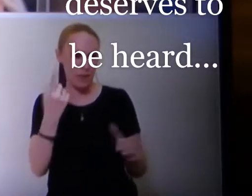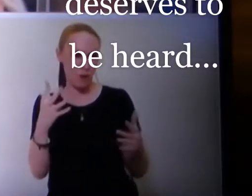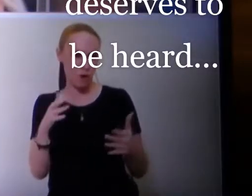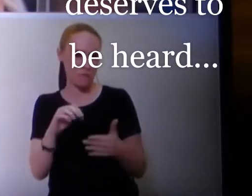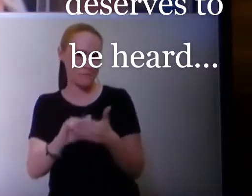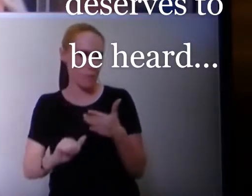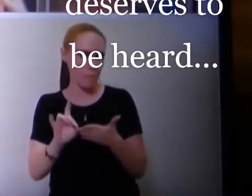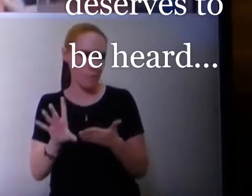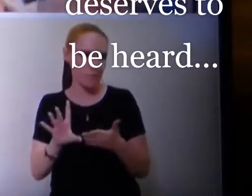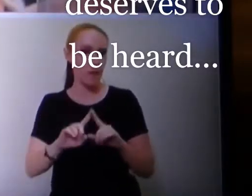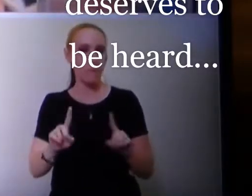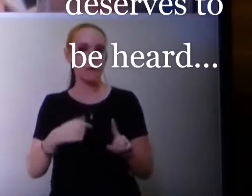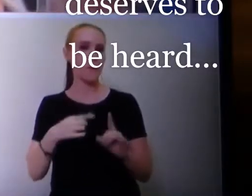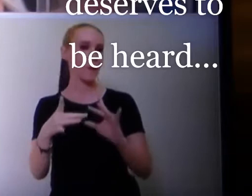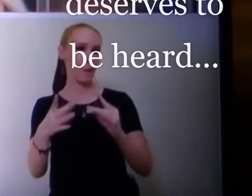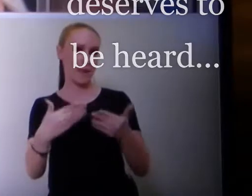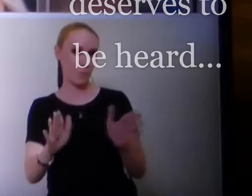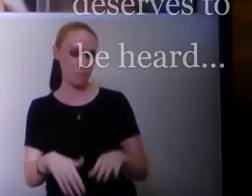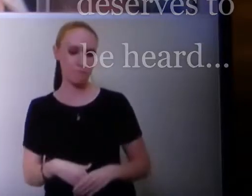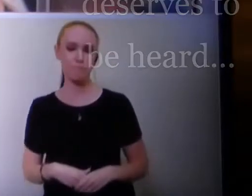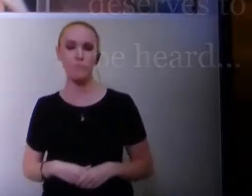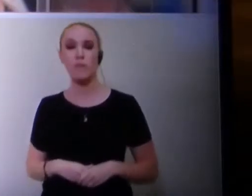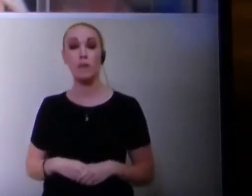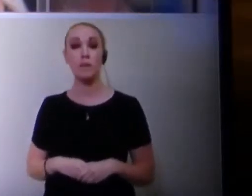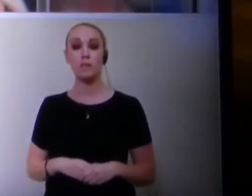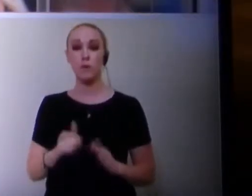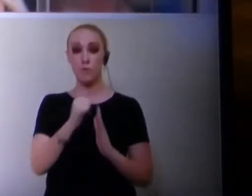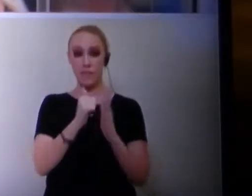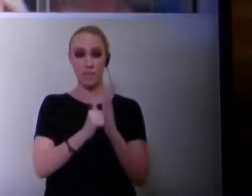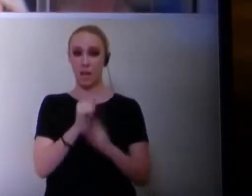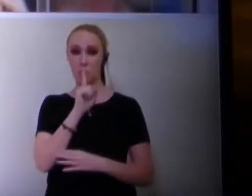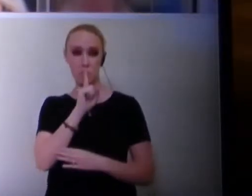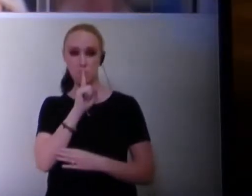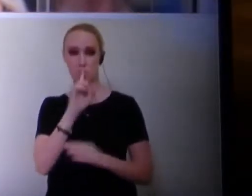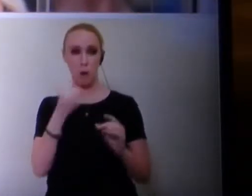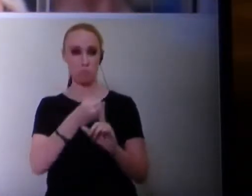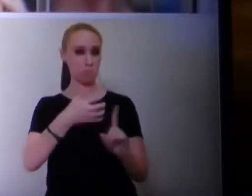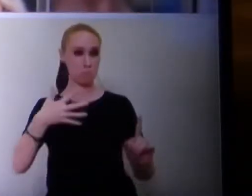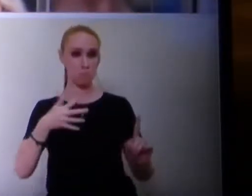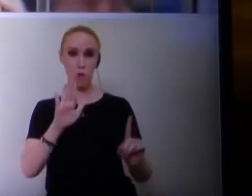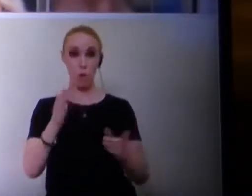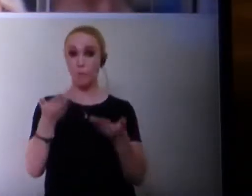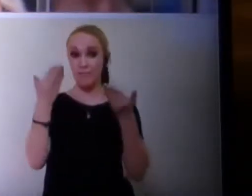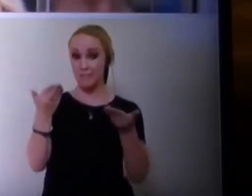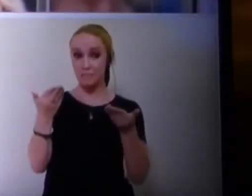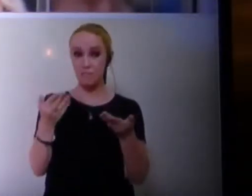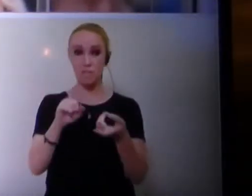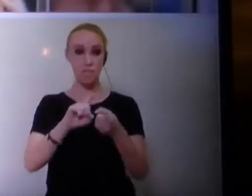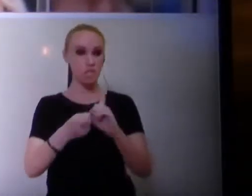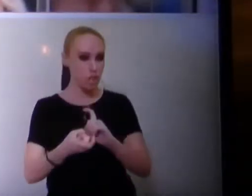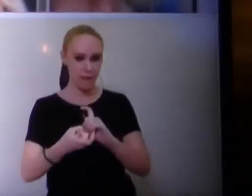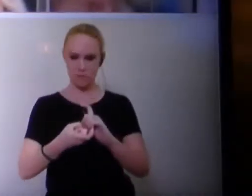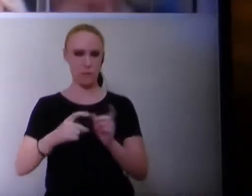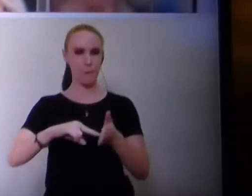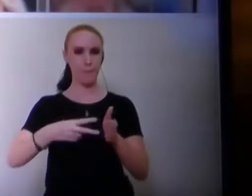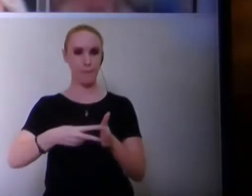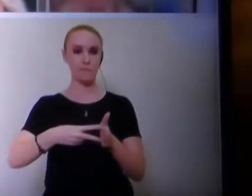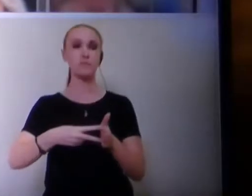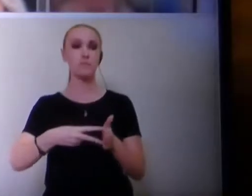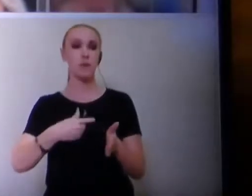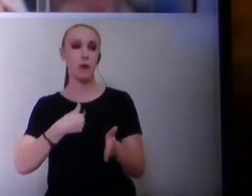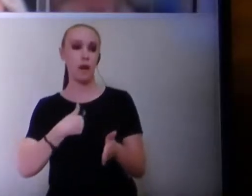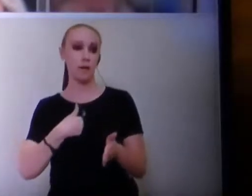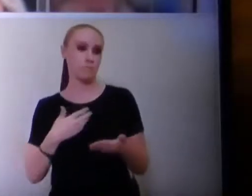removed. But I just go ahead and give you my comments for the record. The agenda didn't give any further mention about what you're proposing or what changes you're going to be making. So I'm just going to give you